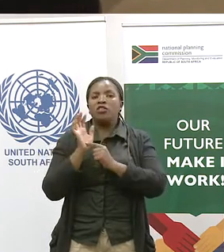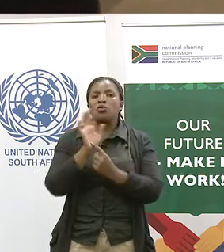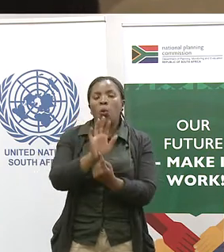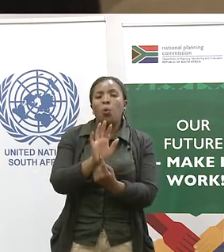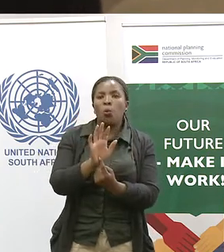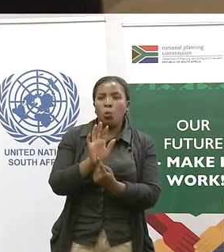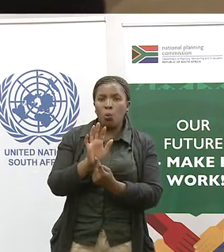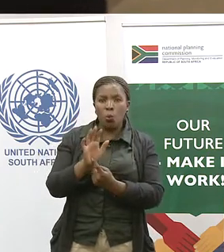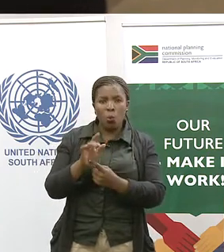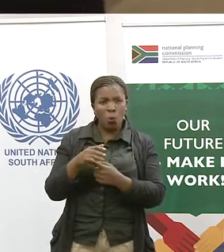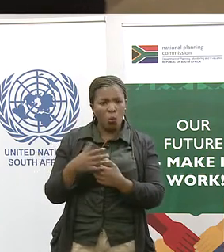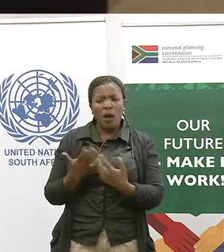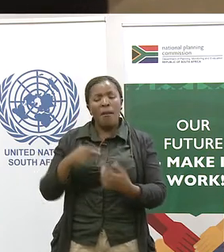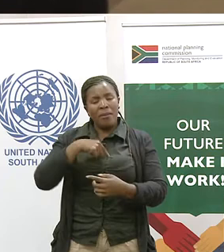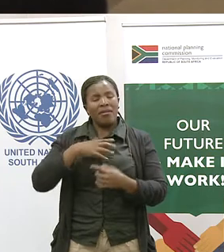of people with disabilities.